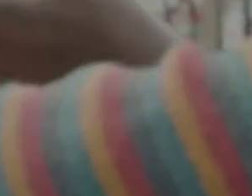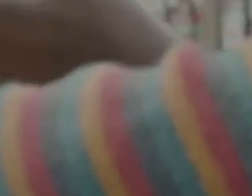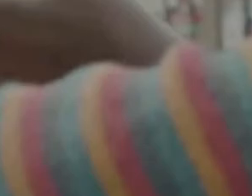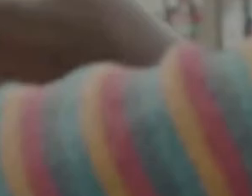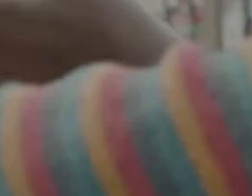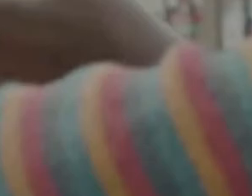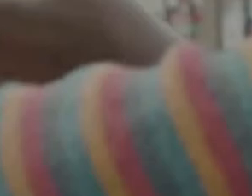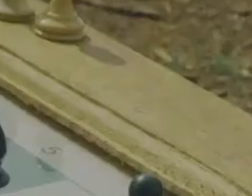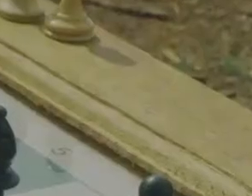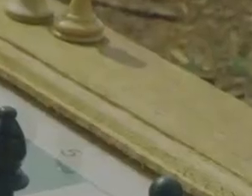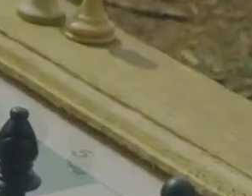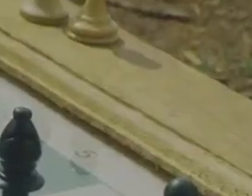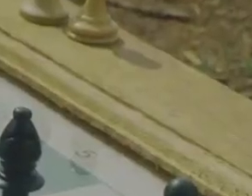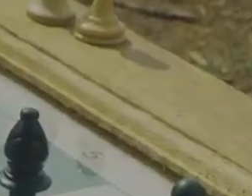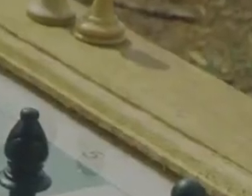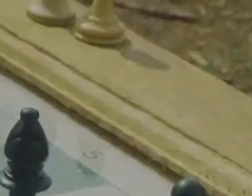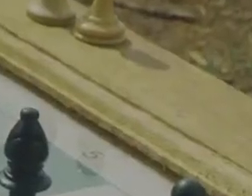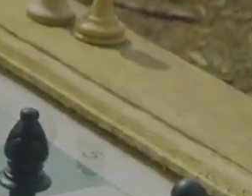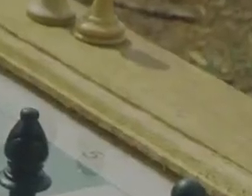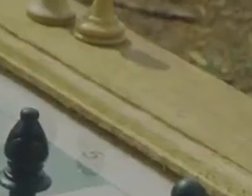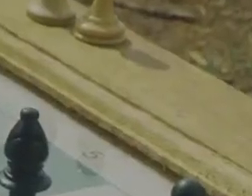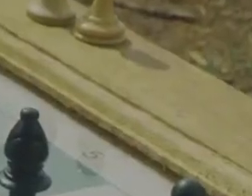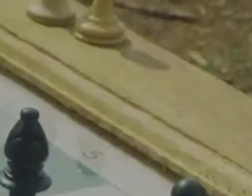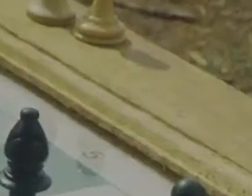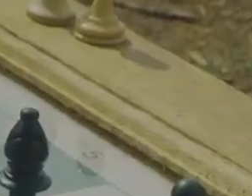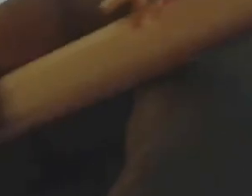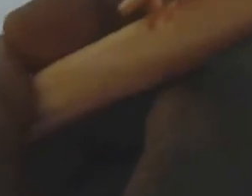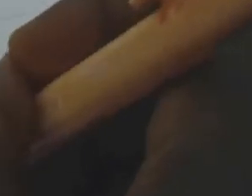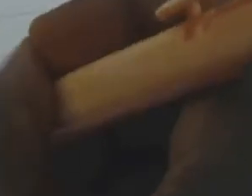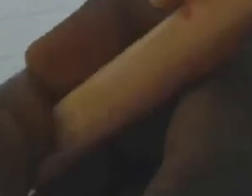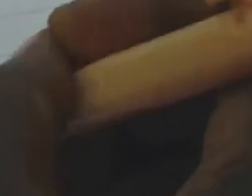Watch every move.